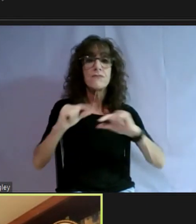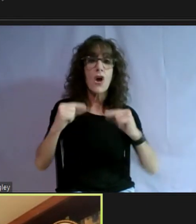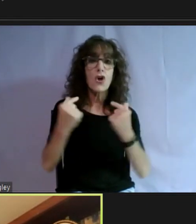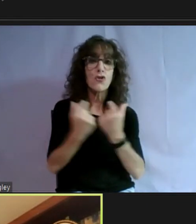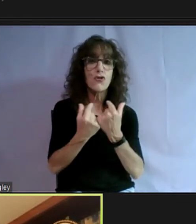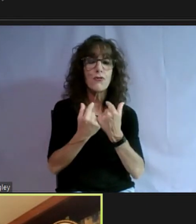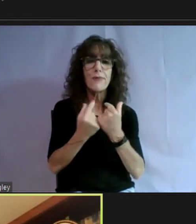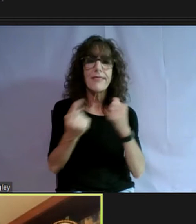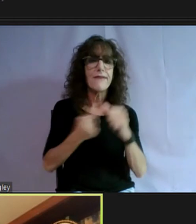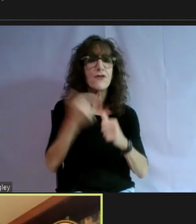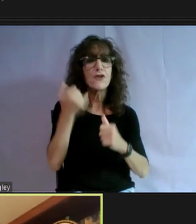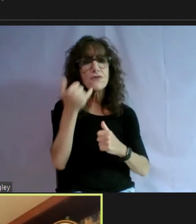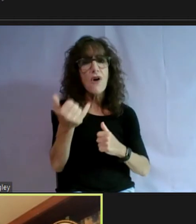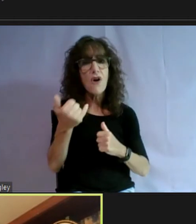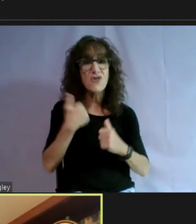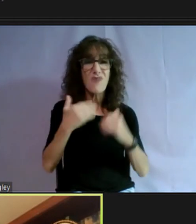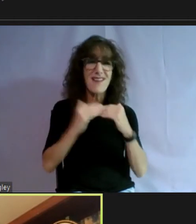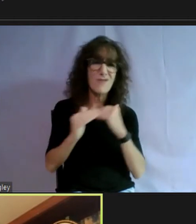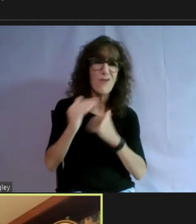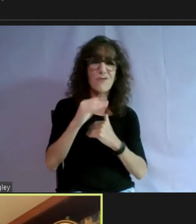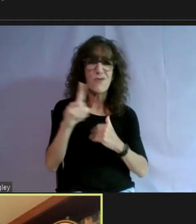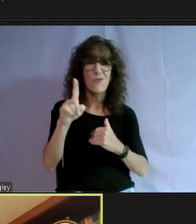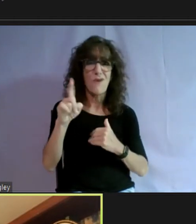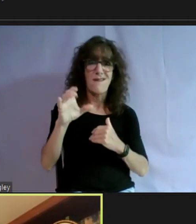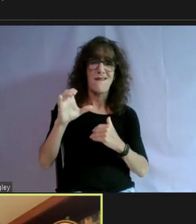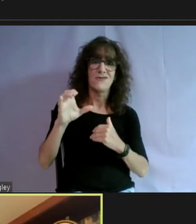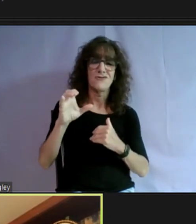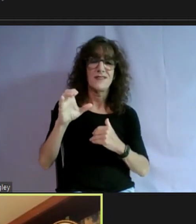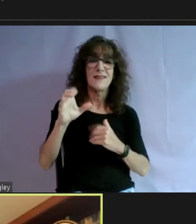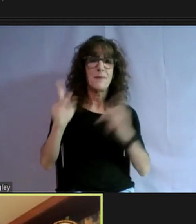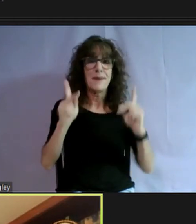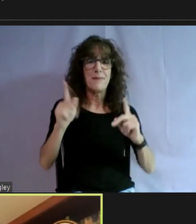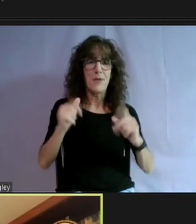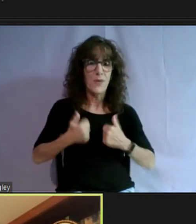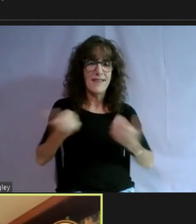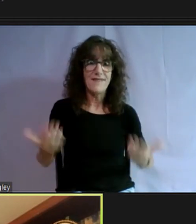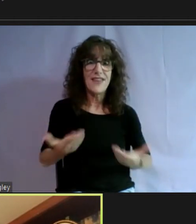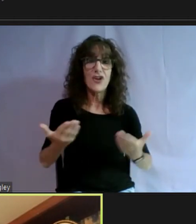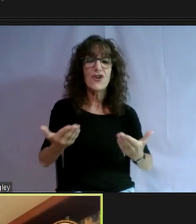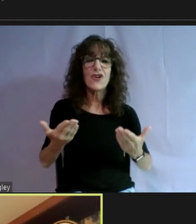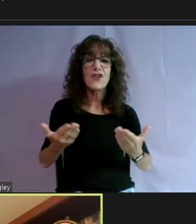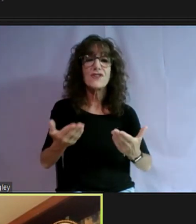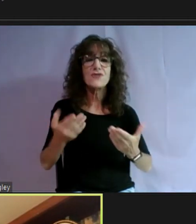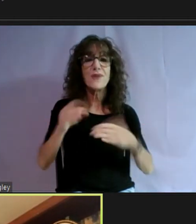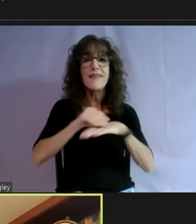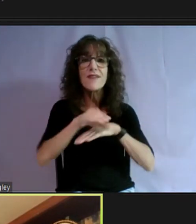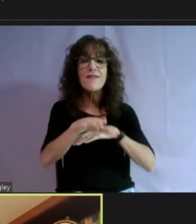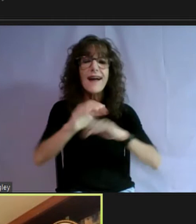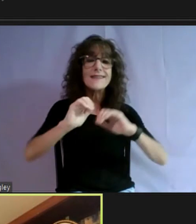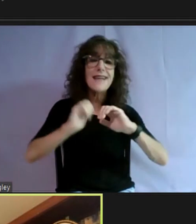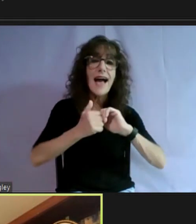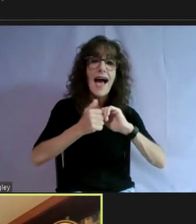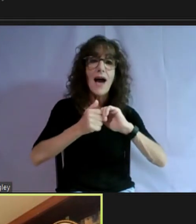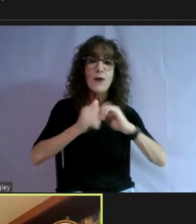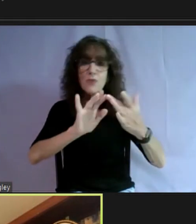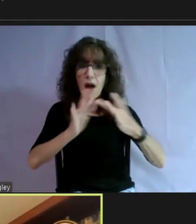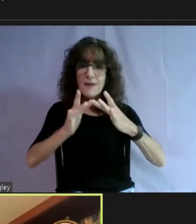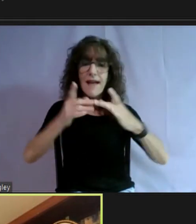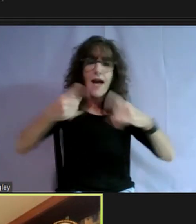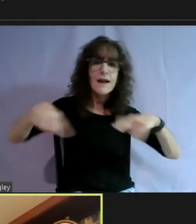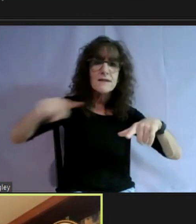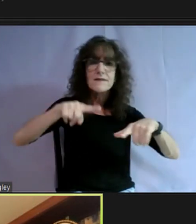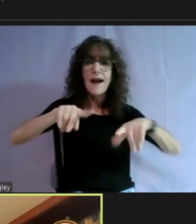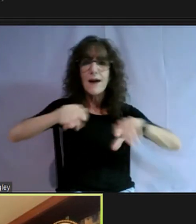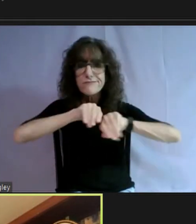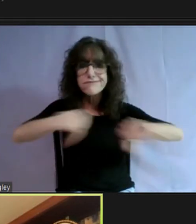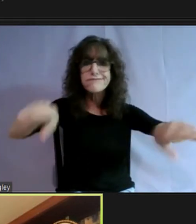call I remember, you had well over 100 county residents to give advice on how we could reach those communities and get the message